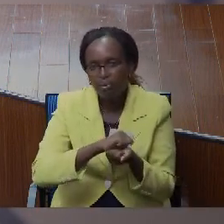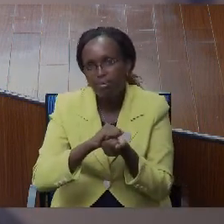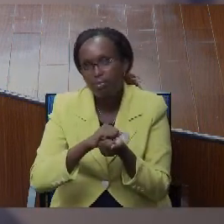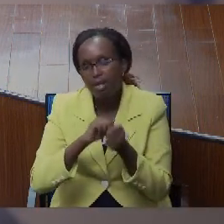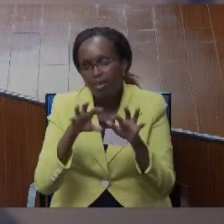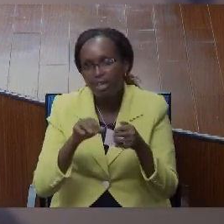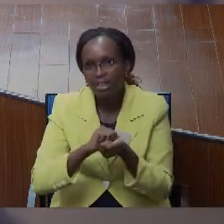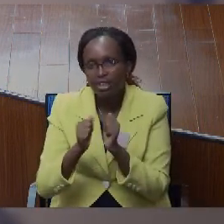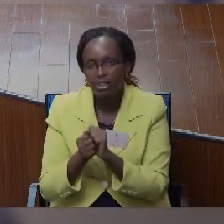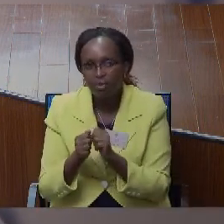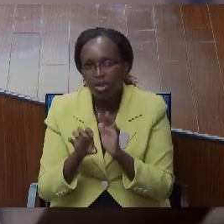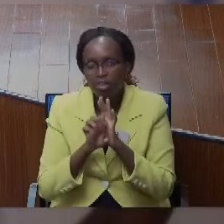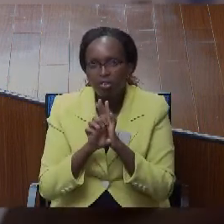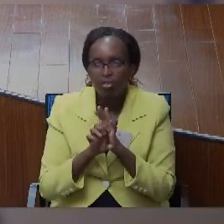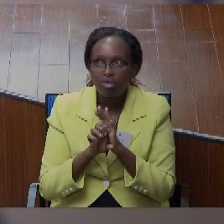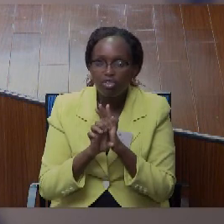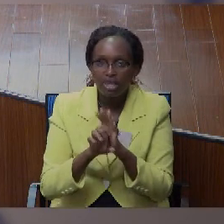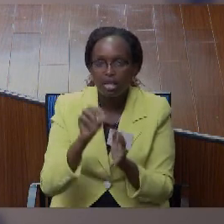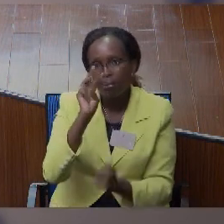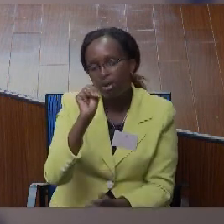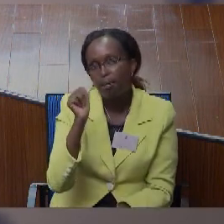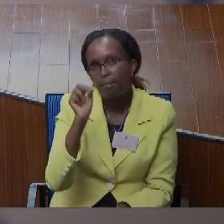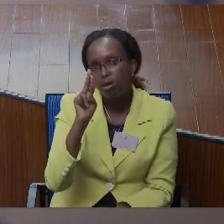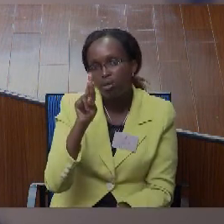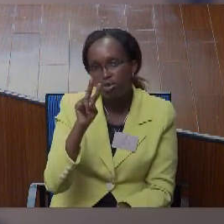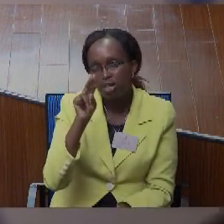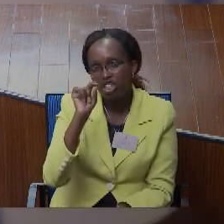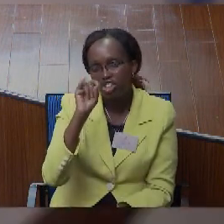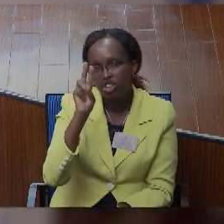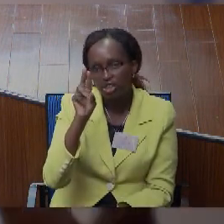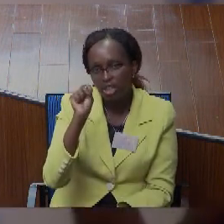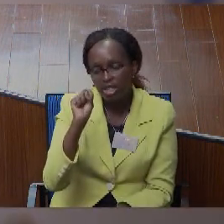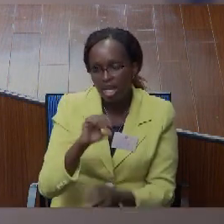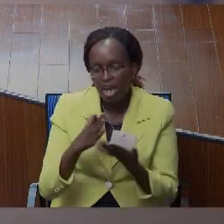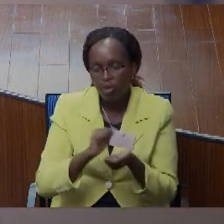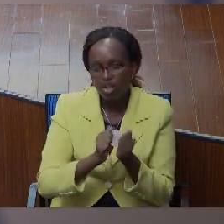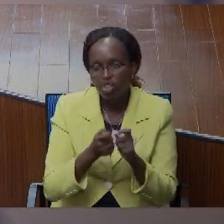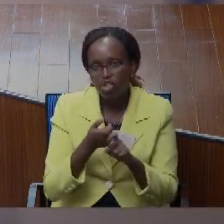How Mauritius abandoned growing wheat and went to sugarcane because of greater resilience